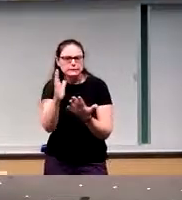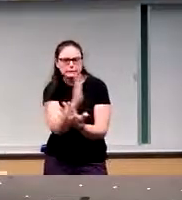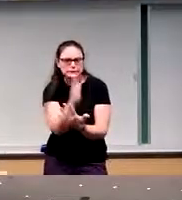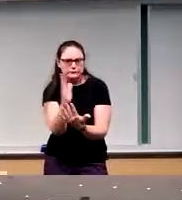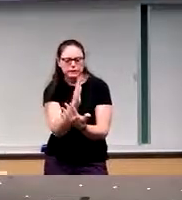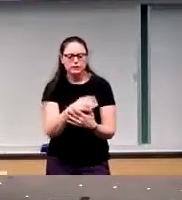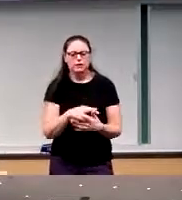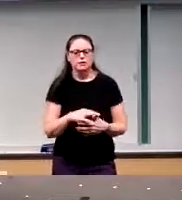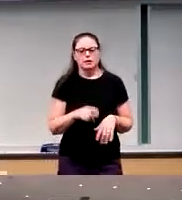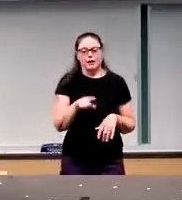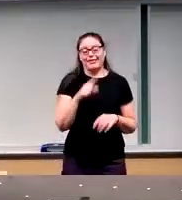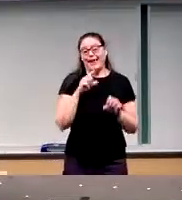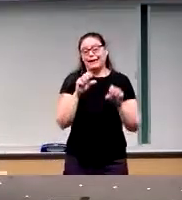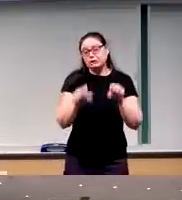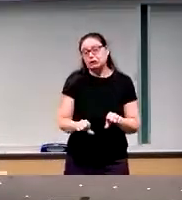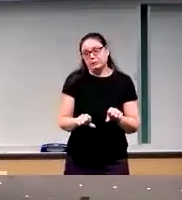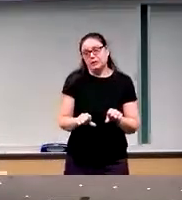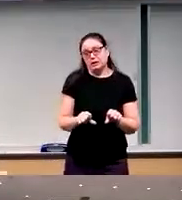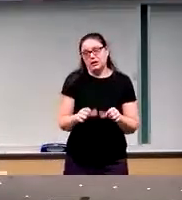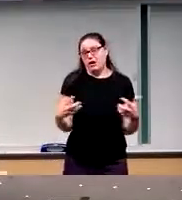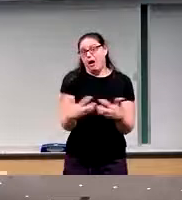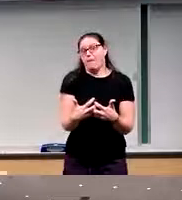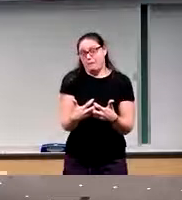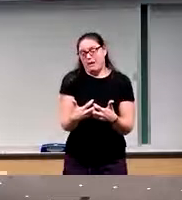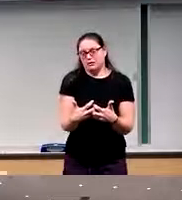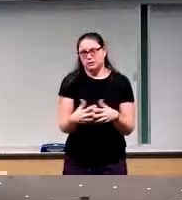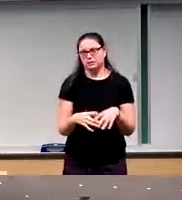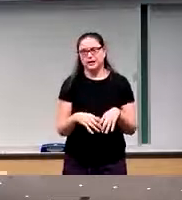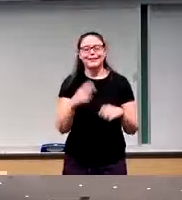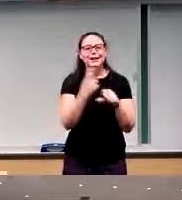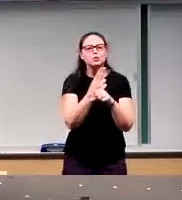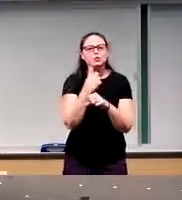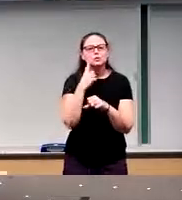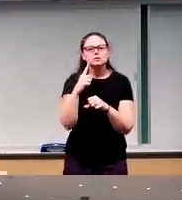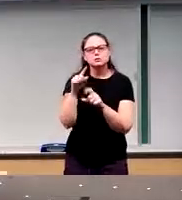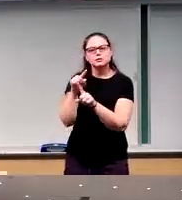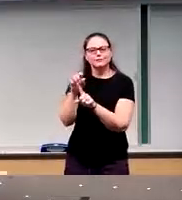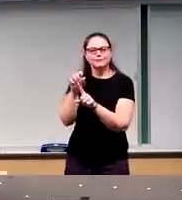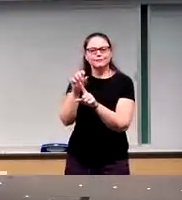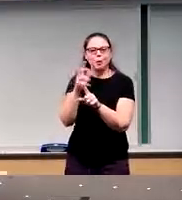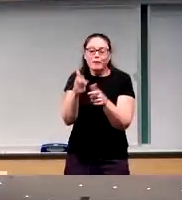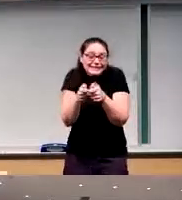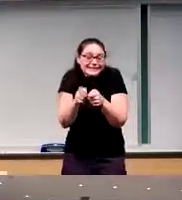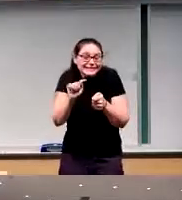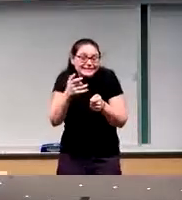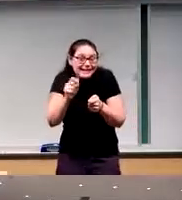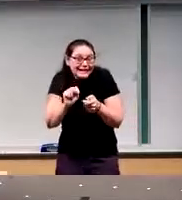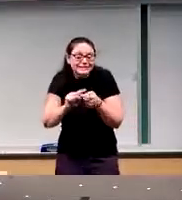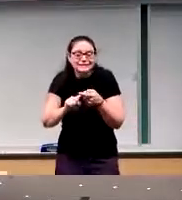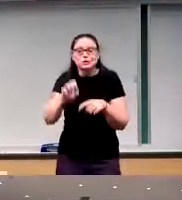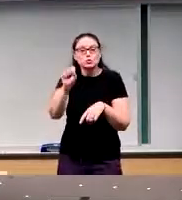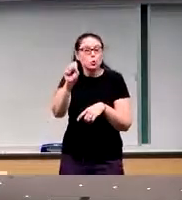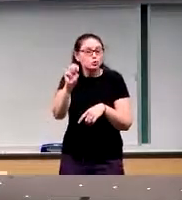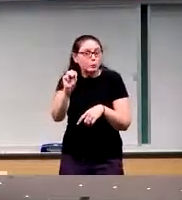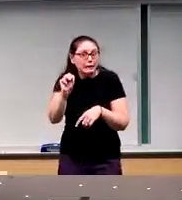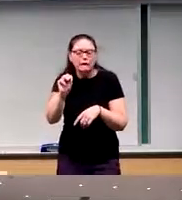that it could actually be a complement, that the use of social, even texting or the use of social